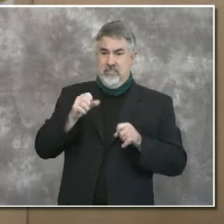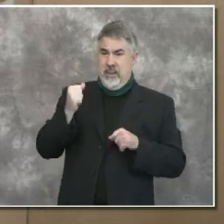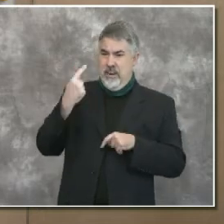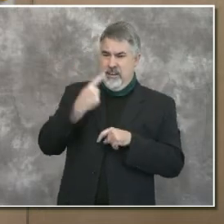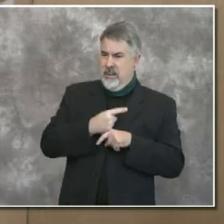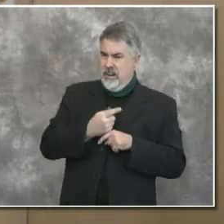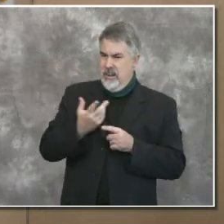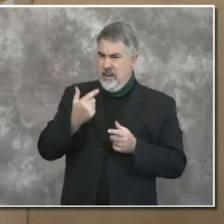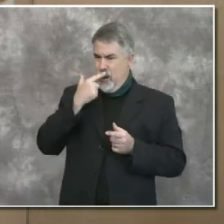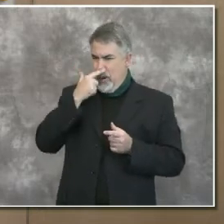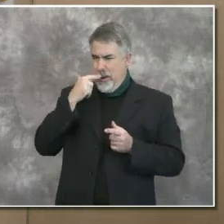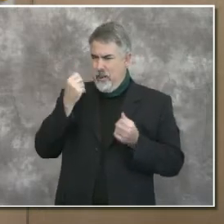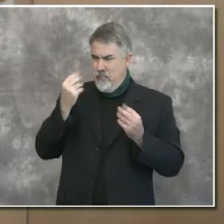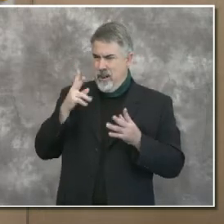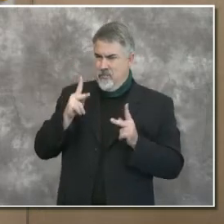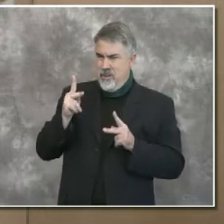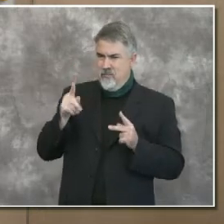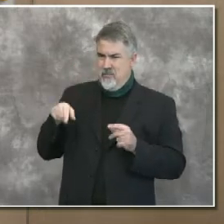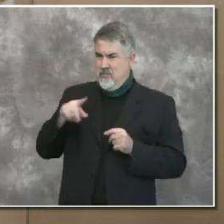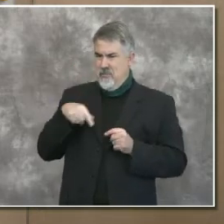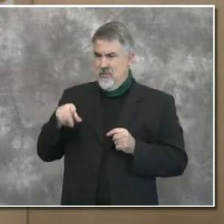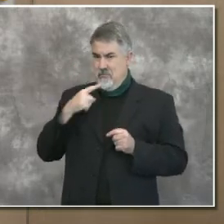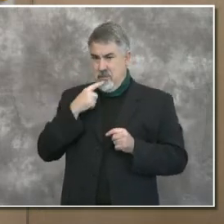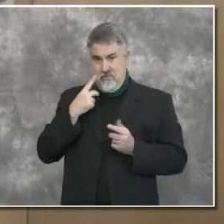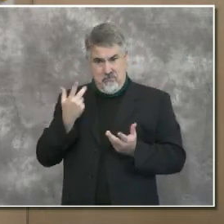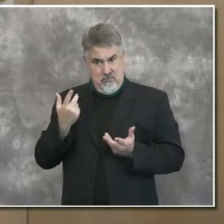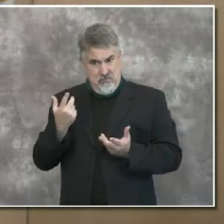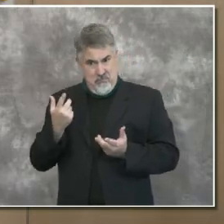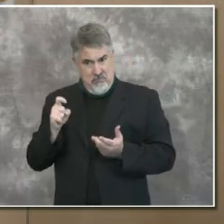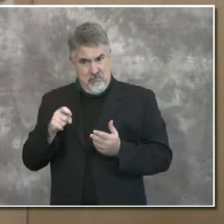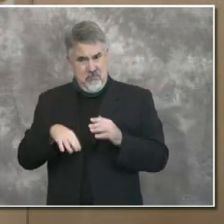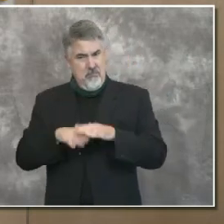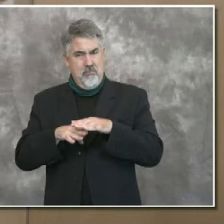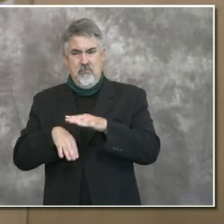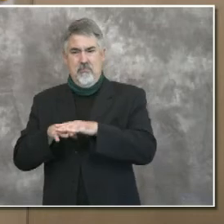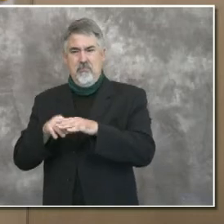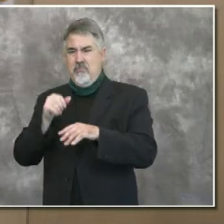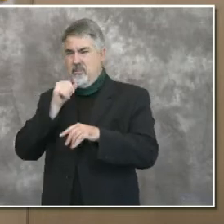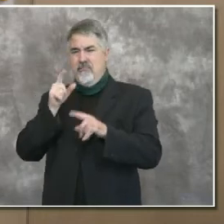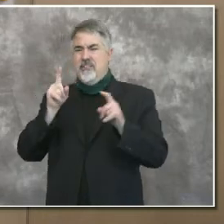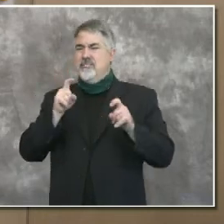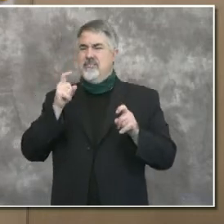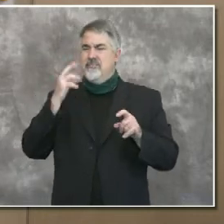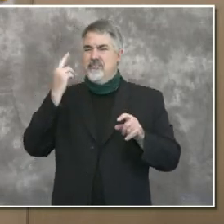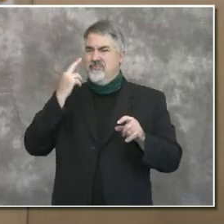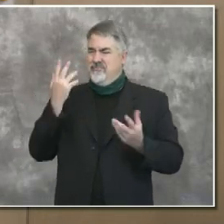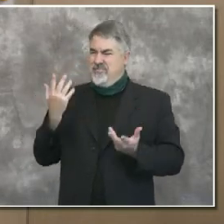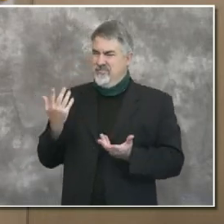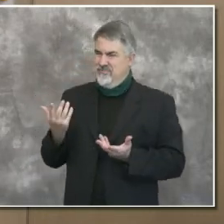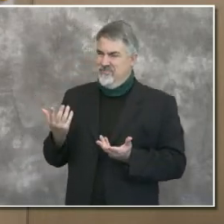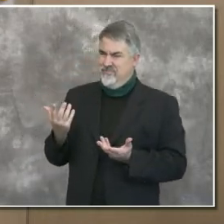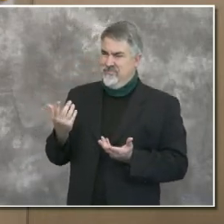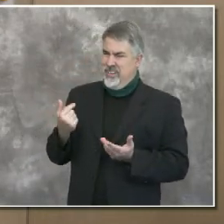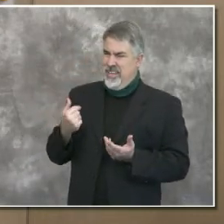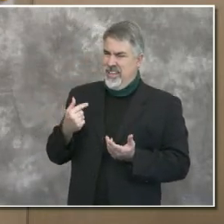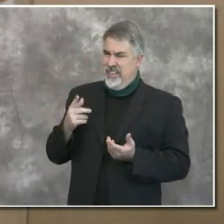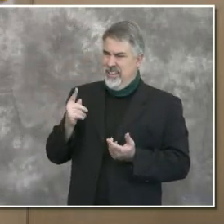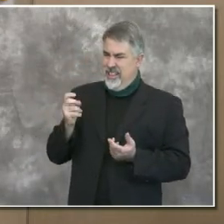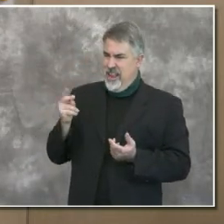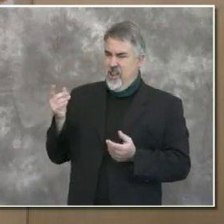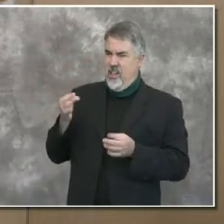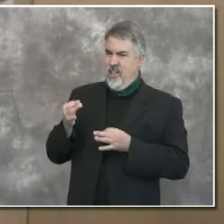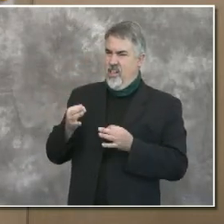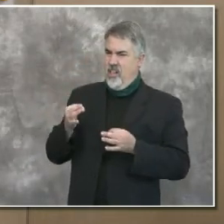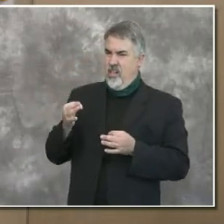of people haven't been hitting their marks for a variety of reasons. I get that. Then the Panther system came online on